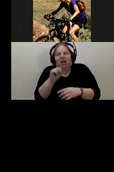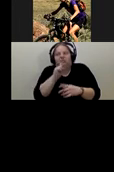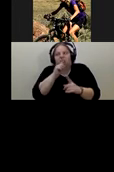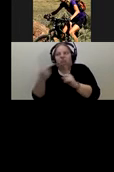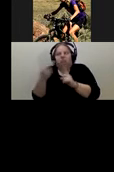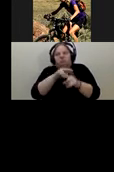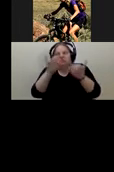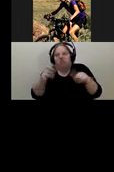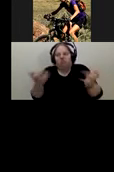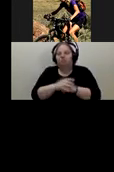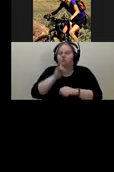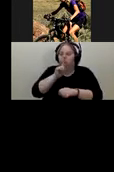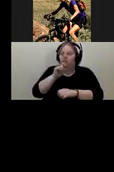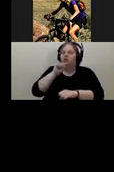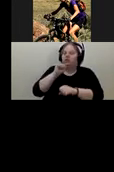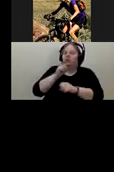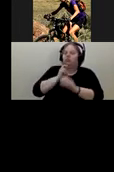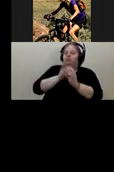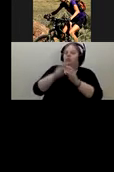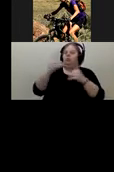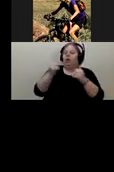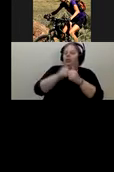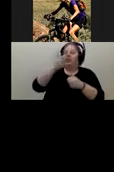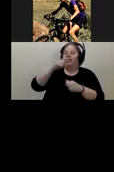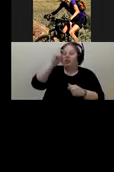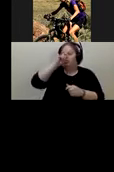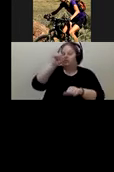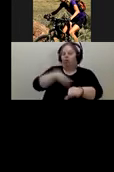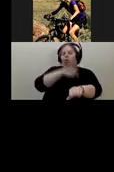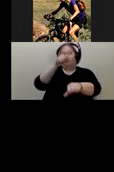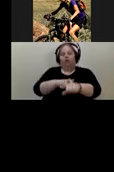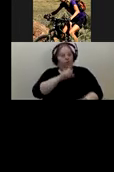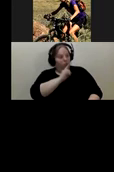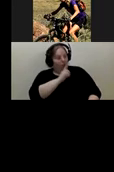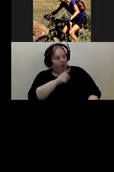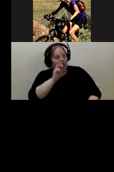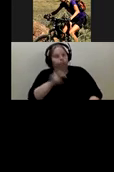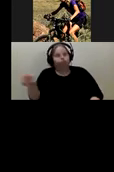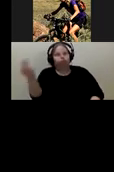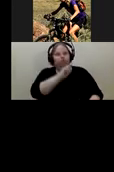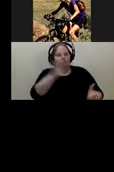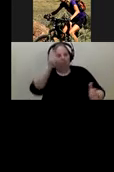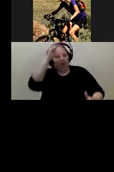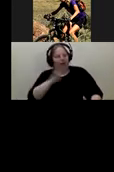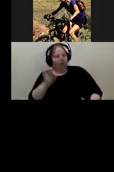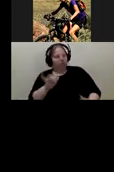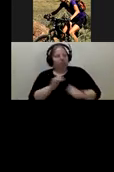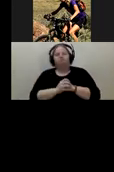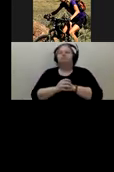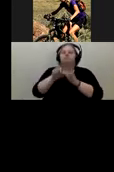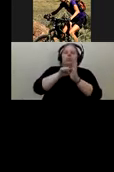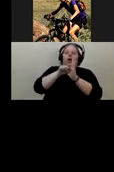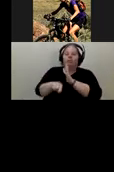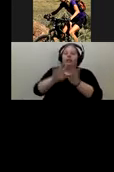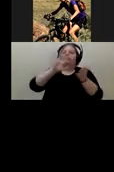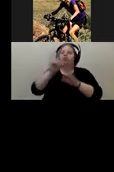the Eagles for a long time. Oh, he was? Wow. Yeah. He got around for a big guy. Homicide versus an accident.